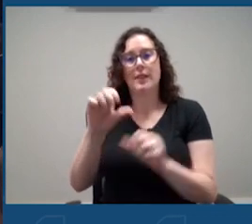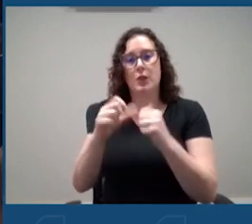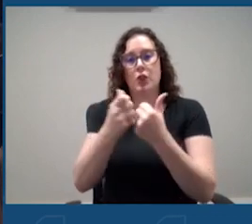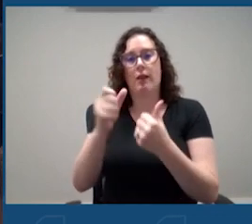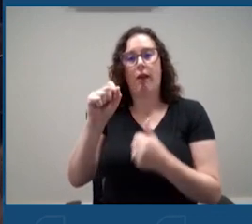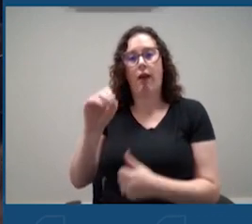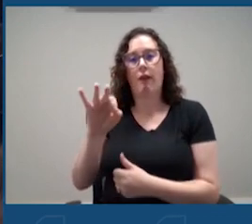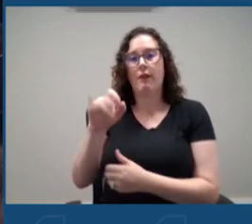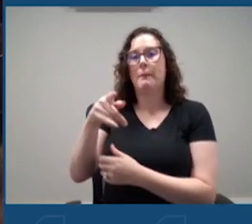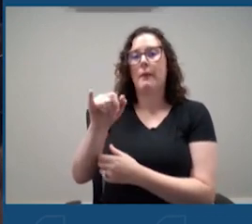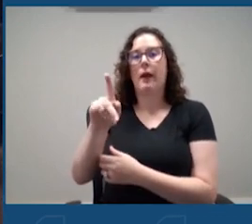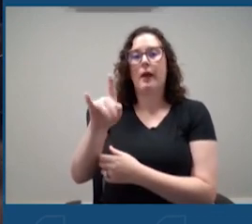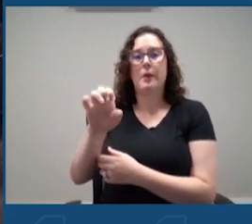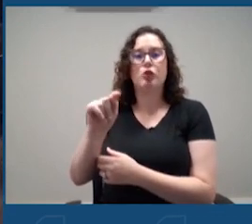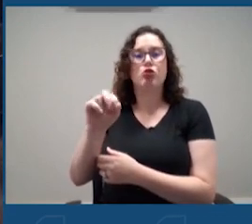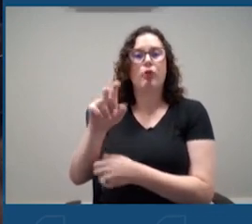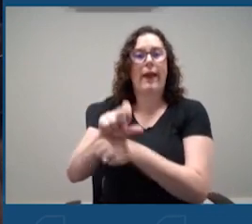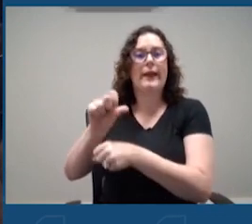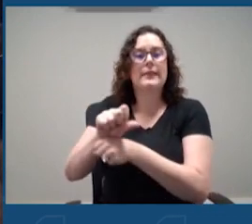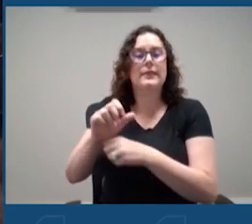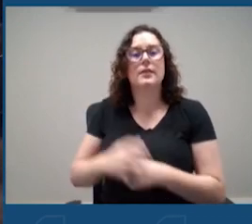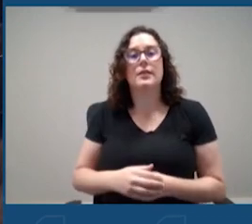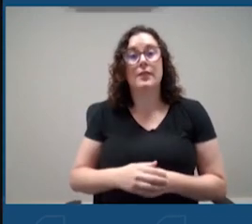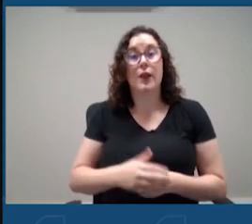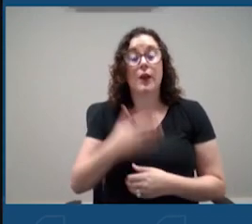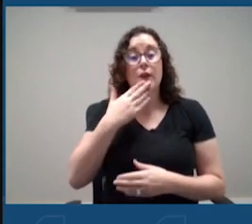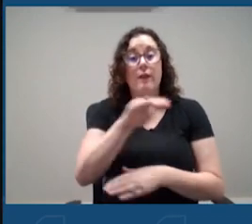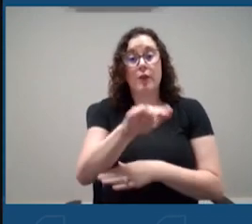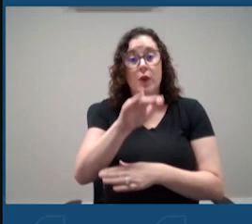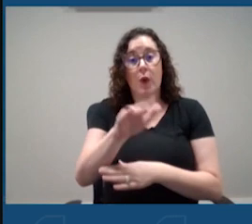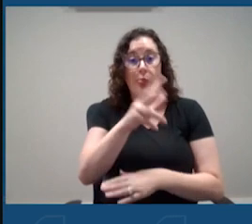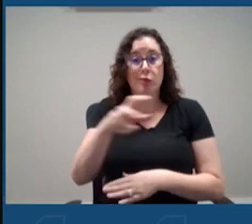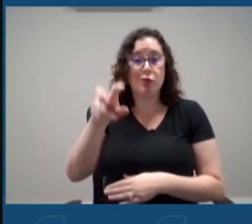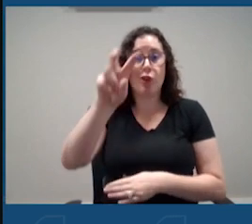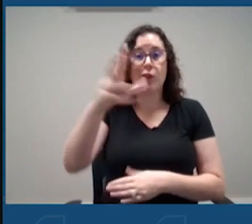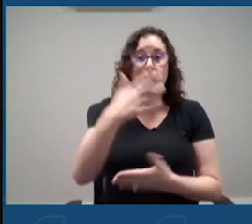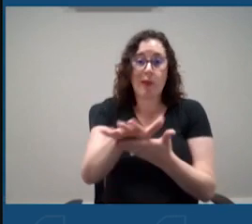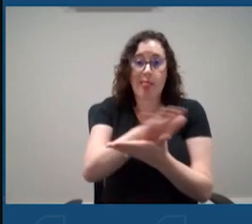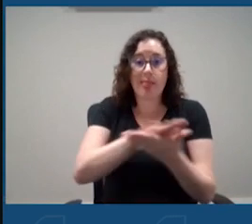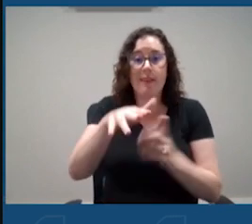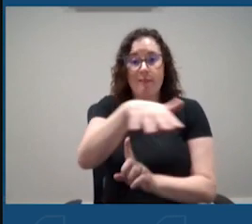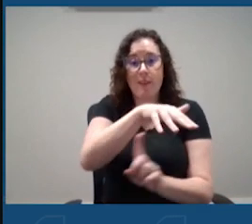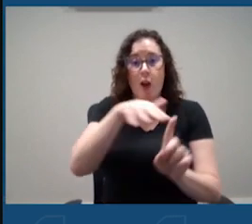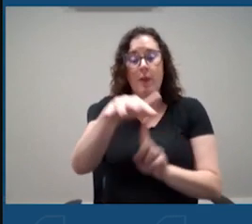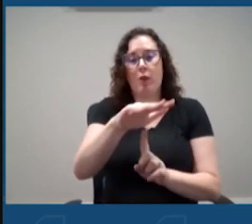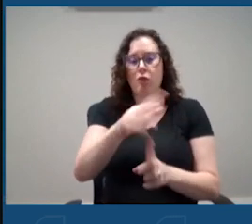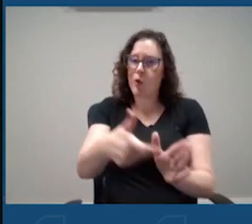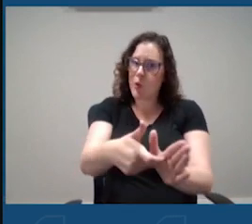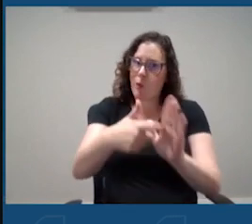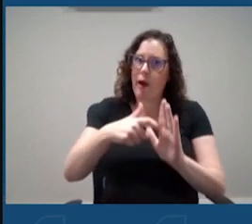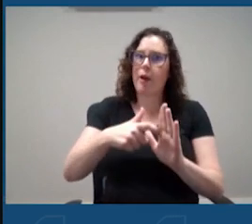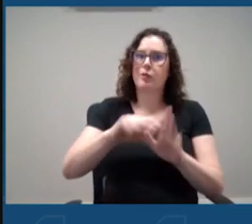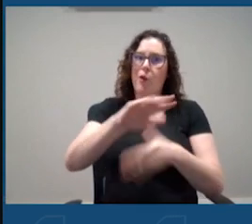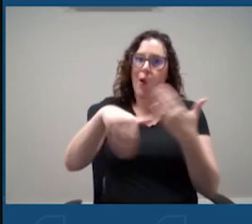afternoon, everyone. The journey to a clean energy future requires an all-of-the-above strategy, utilizing